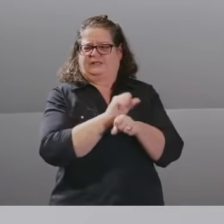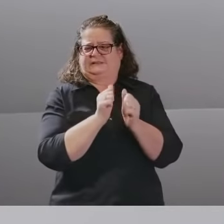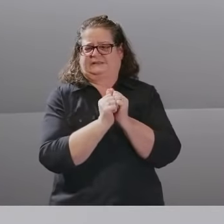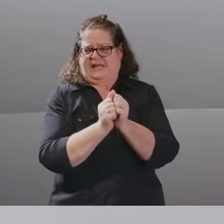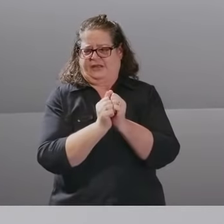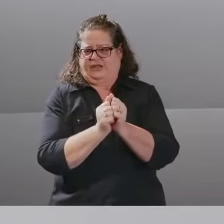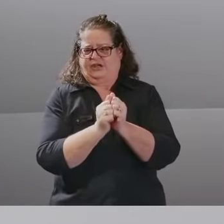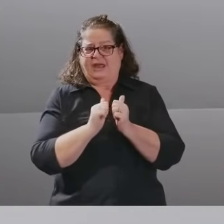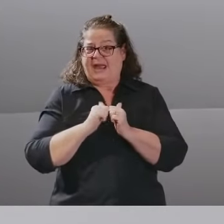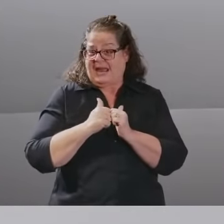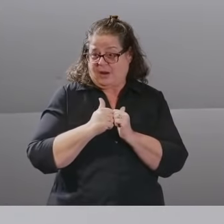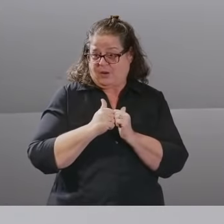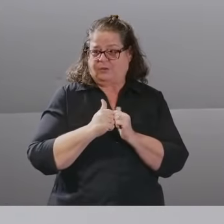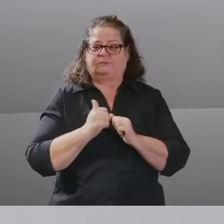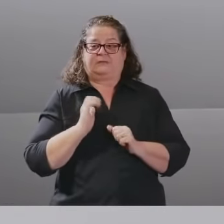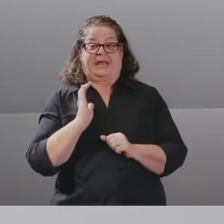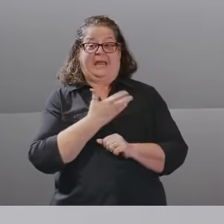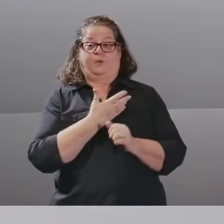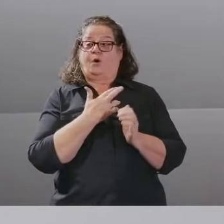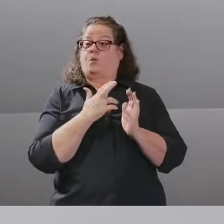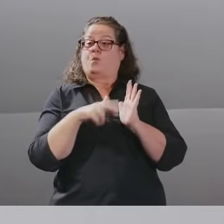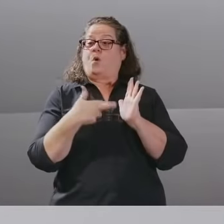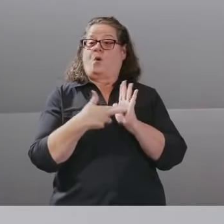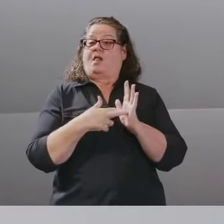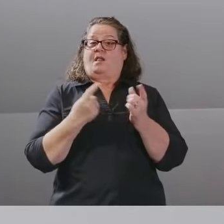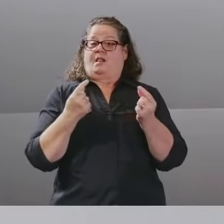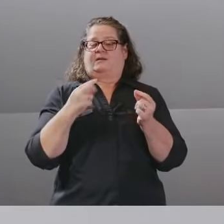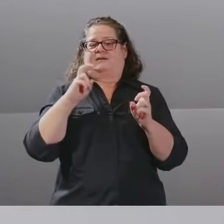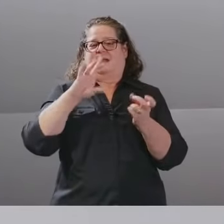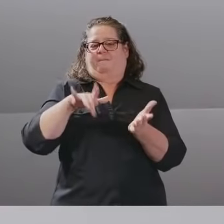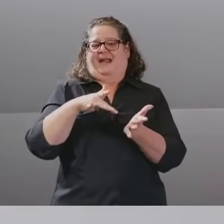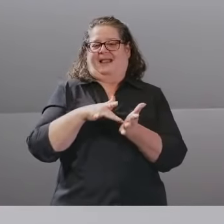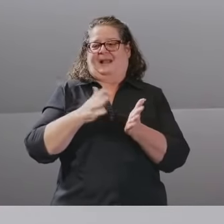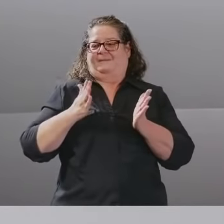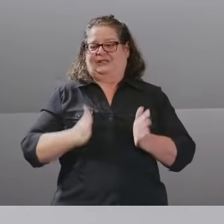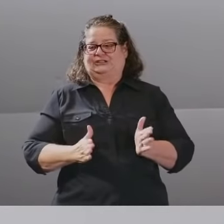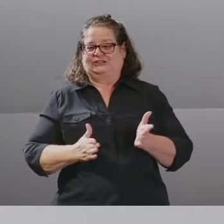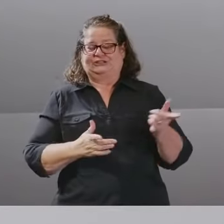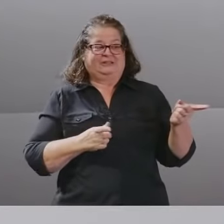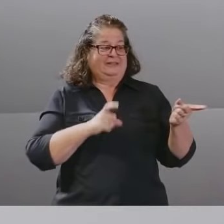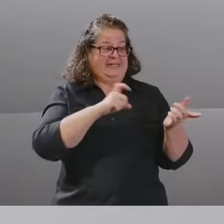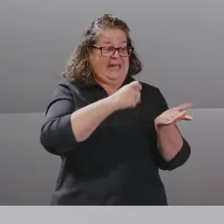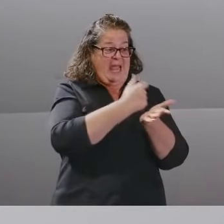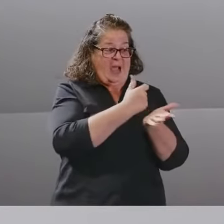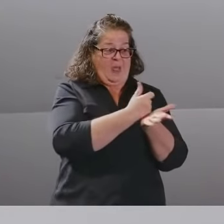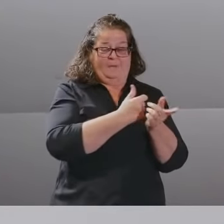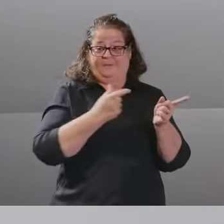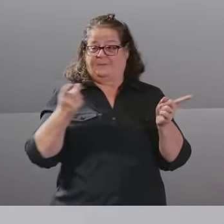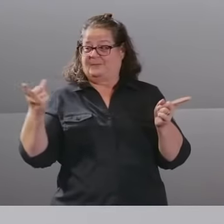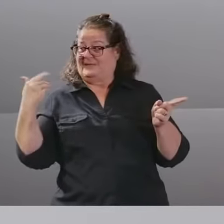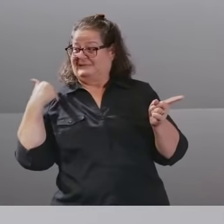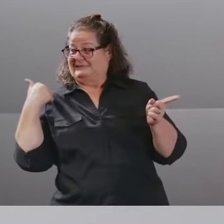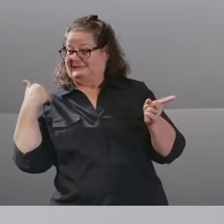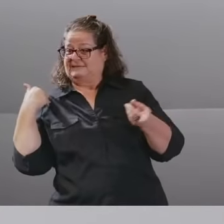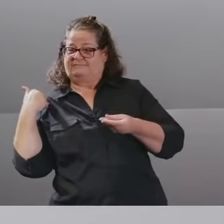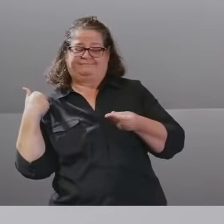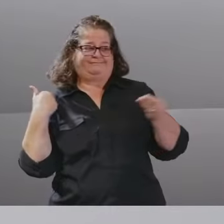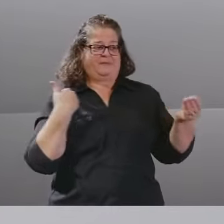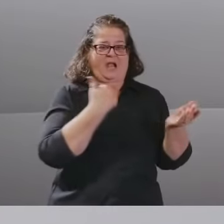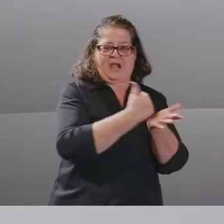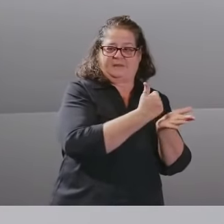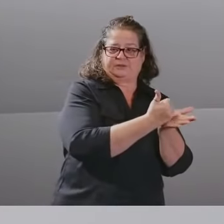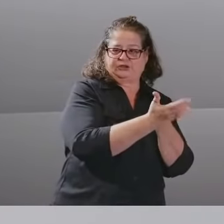our role as the middleman is to provide gap coverage and surge capacity. And I just want to let every Arizonan